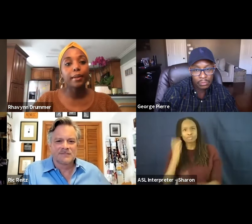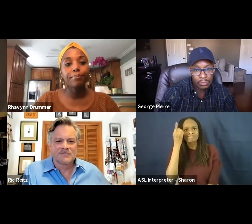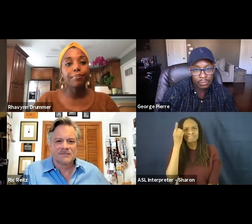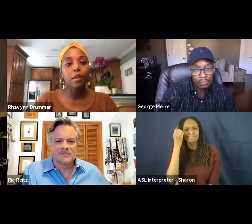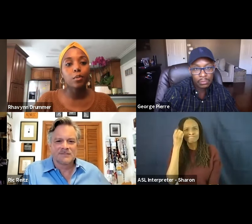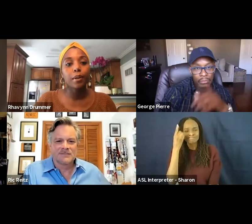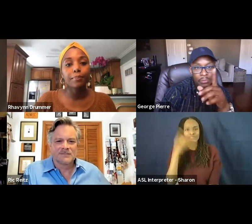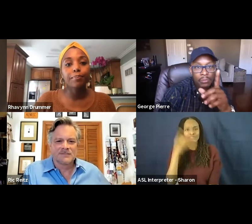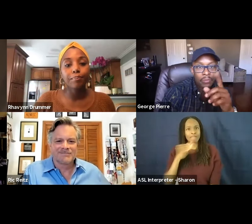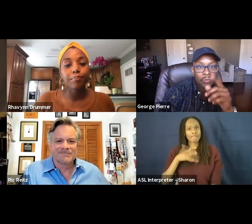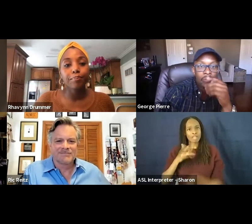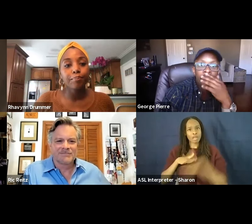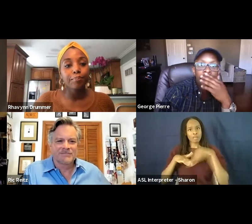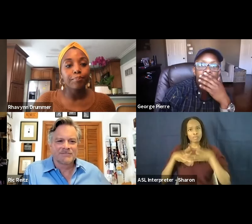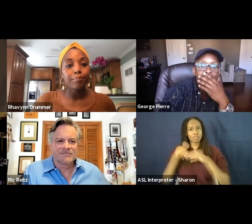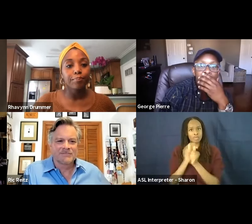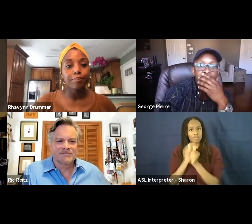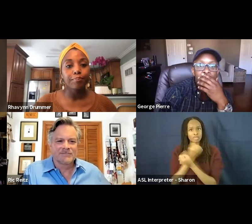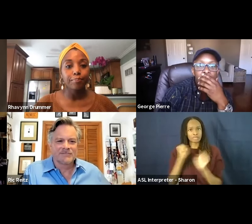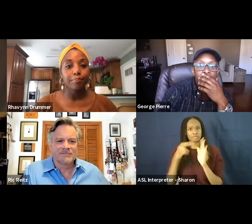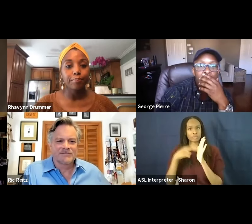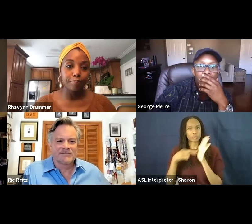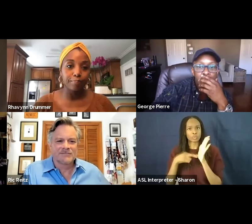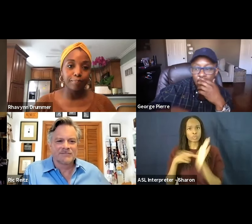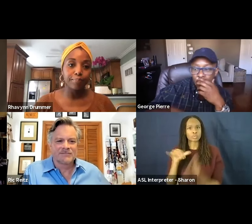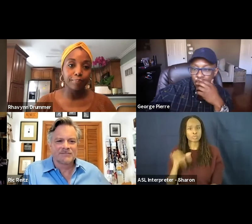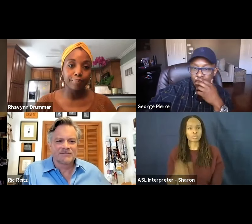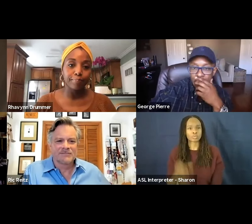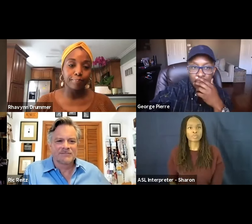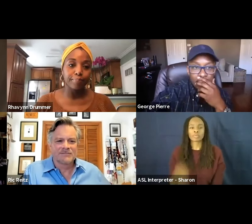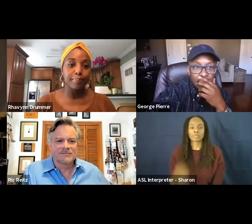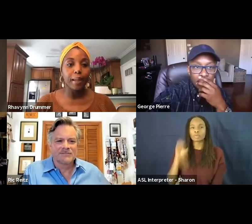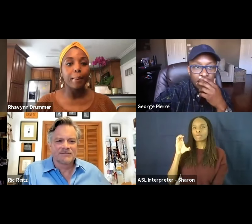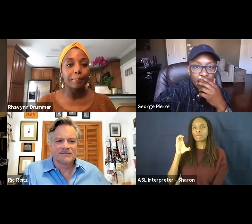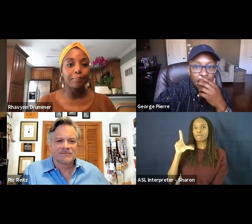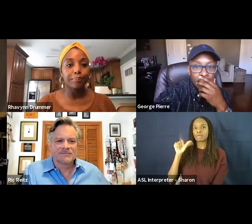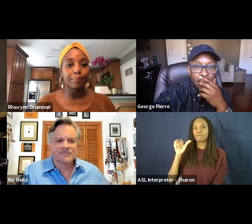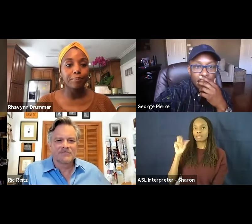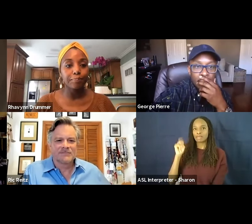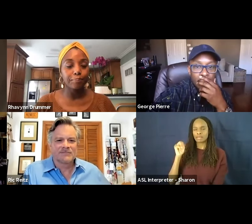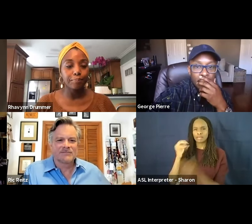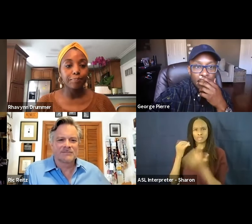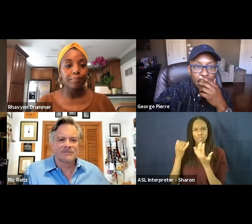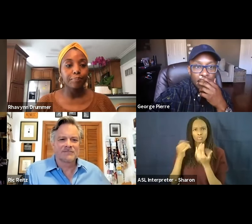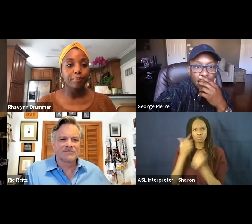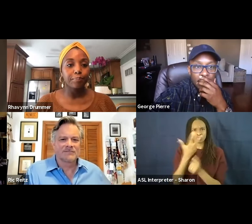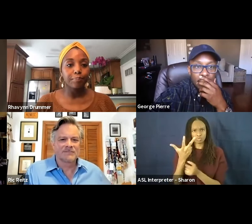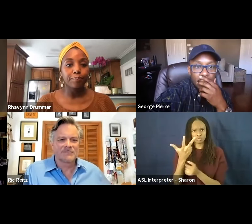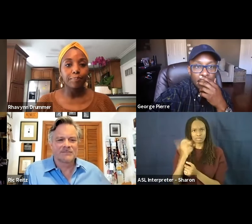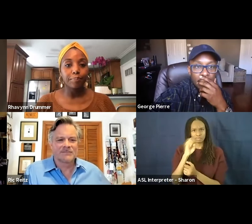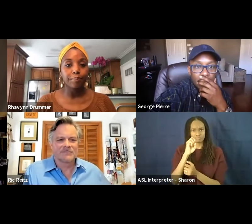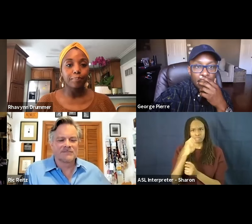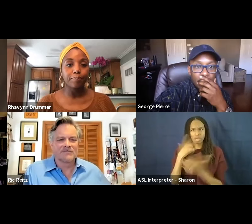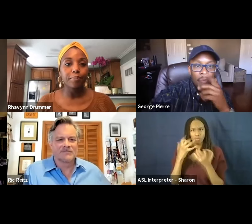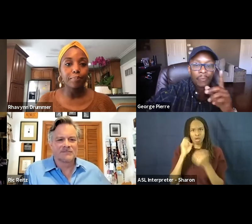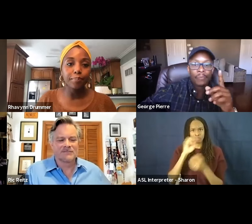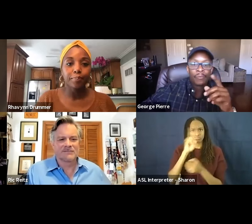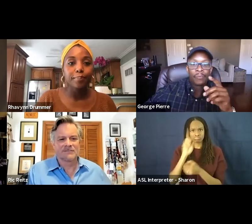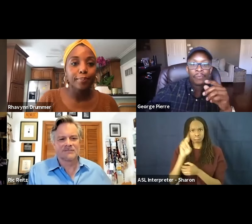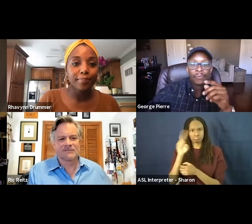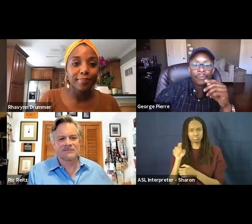plan as well. Now that we brought up self-tapes, let me ask the three of you quickly, because I don't want to do too deep a